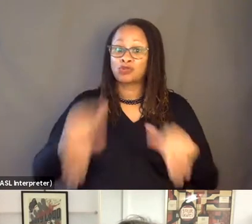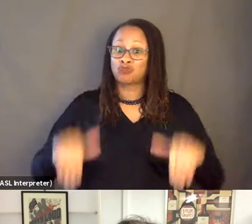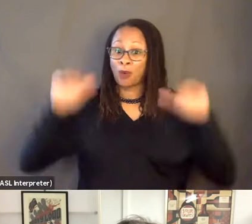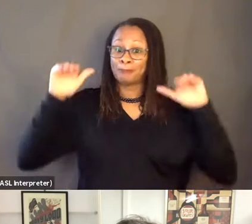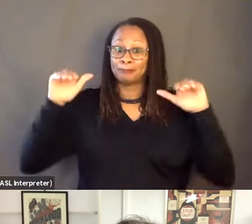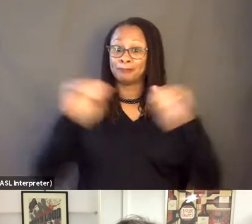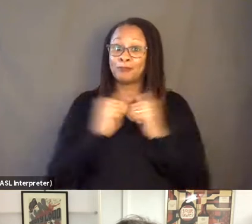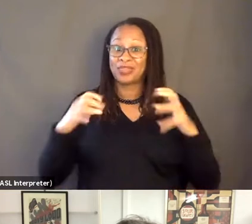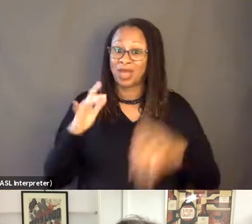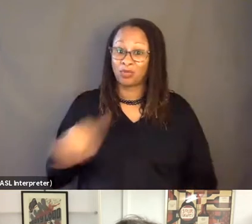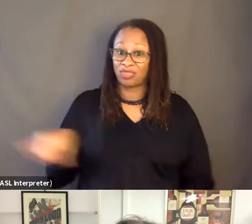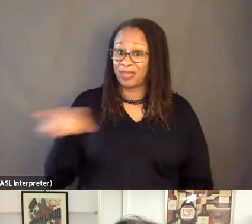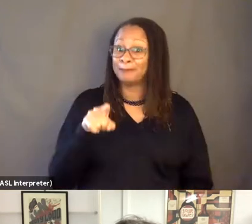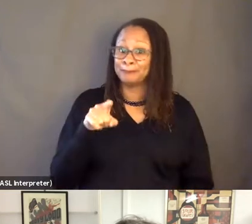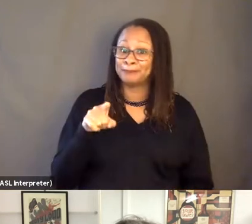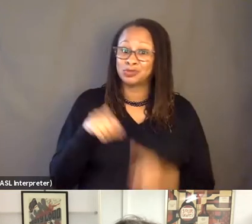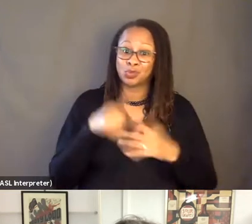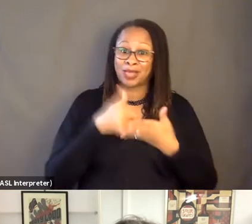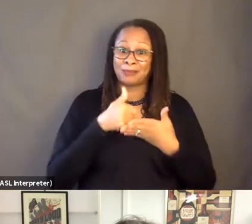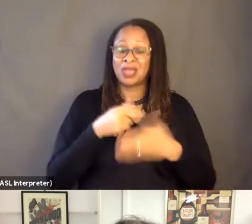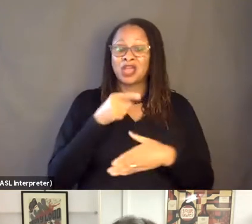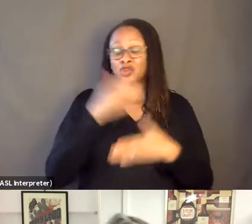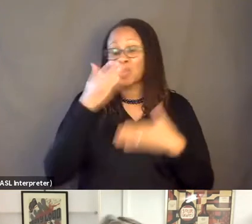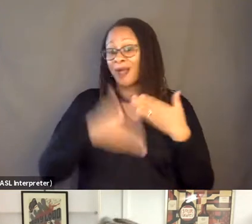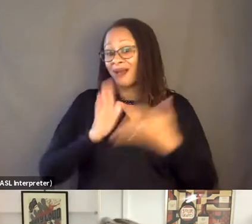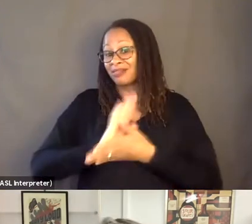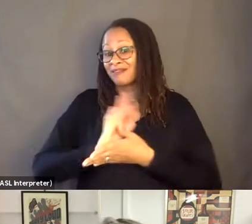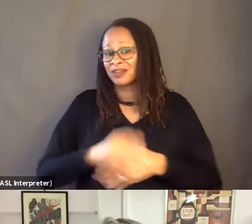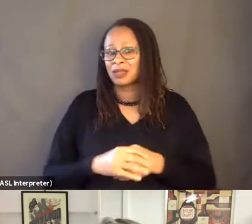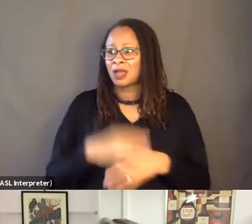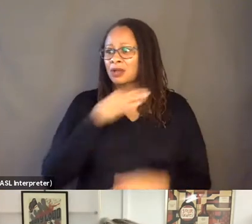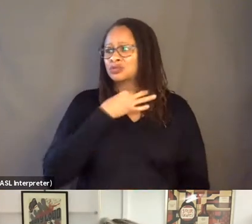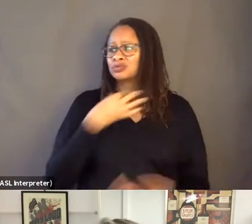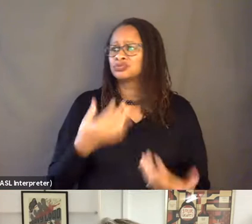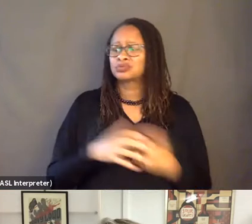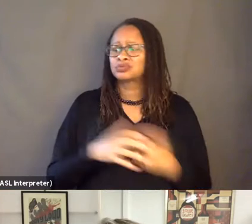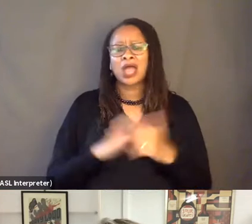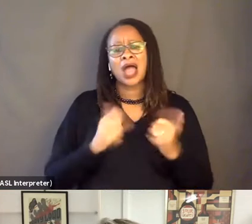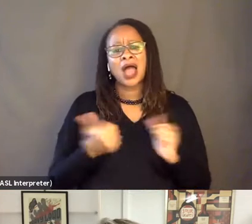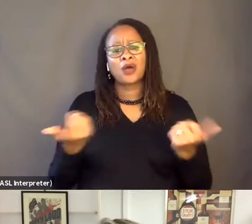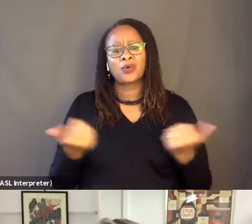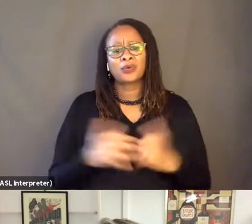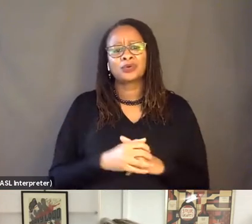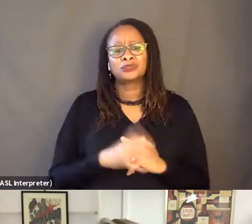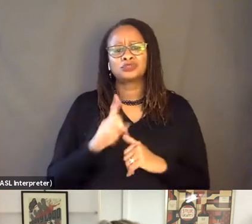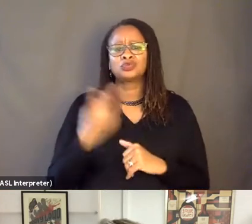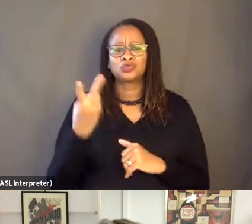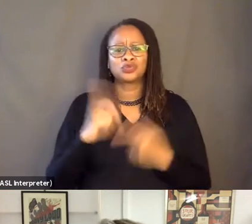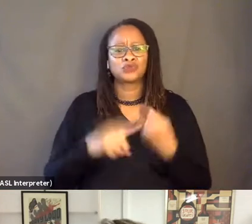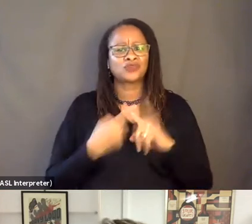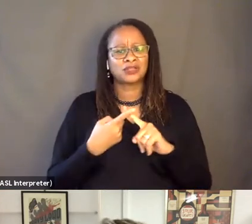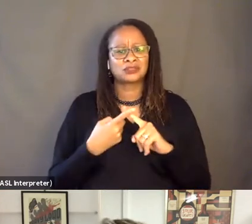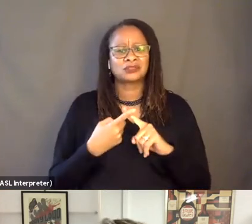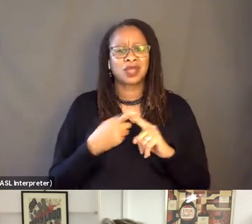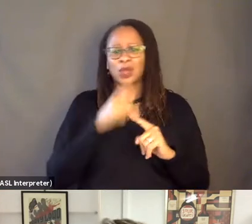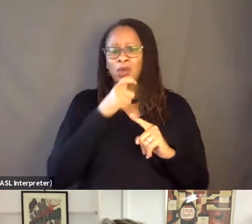them. And you end the film, I wondered, how did those two friends who were going to